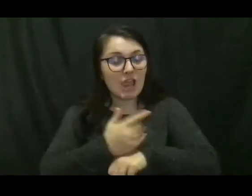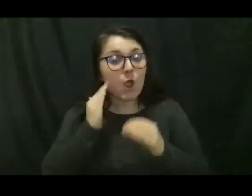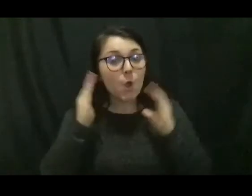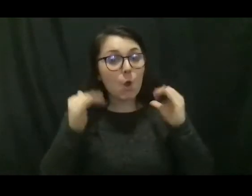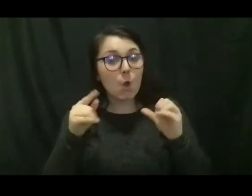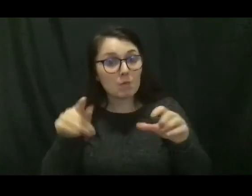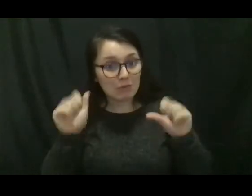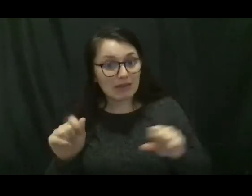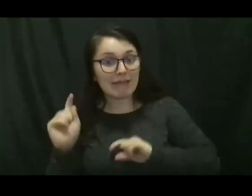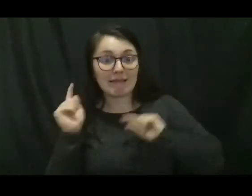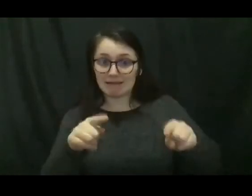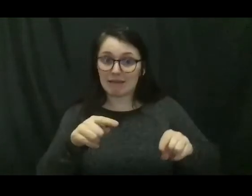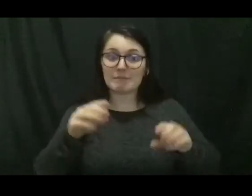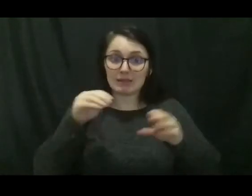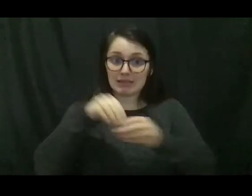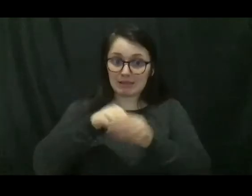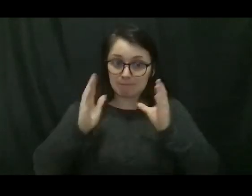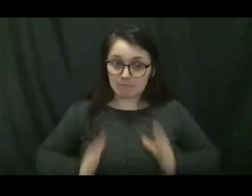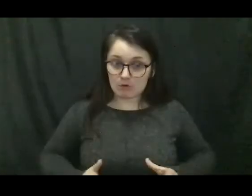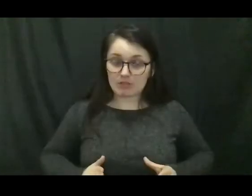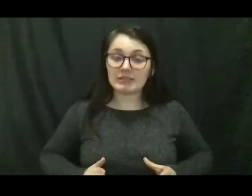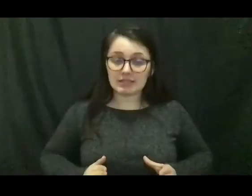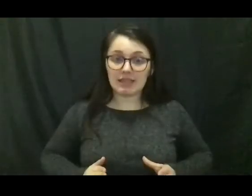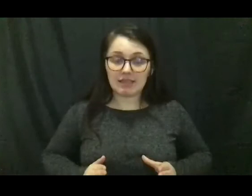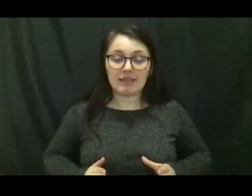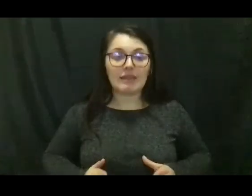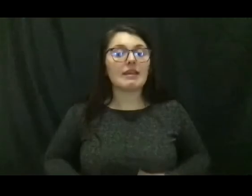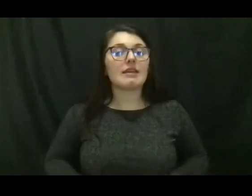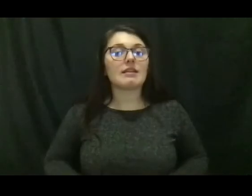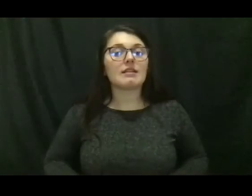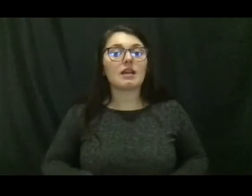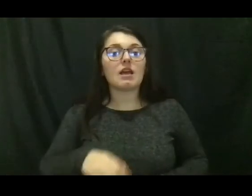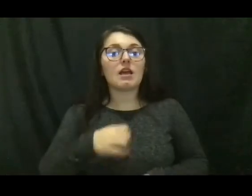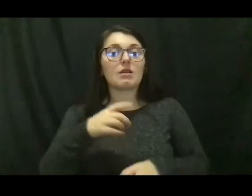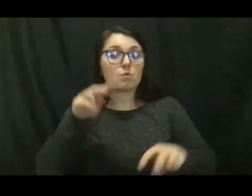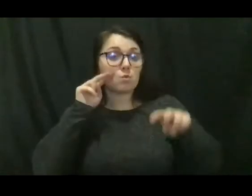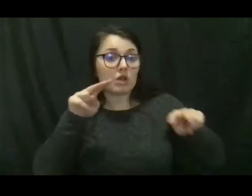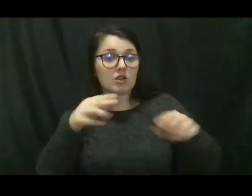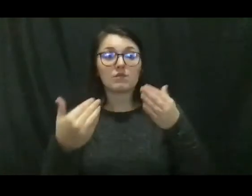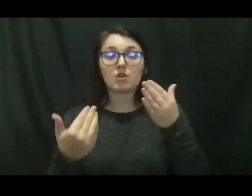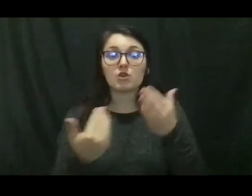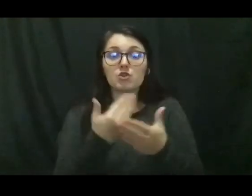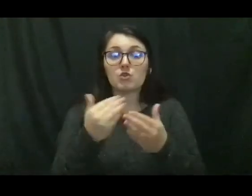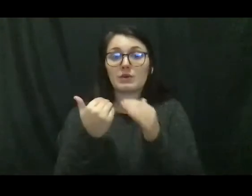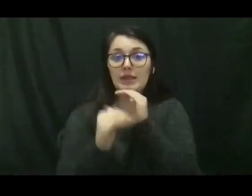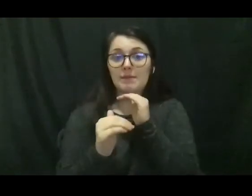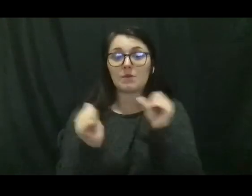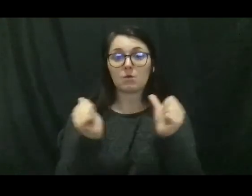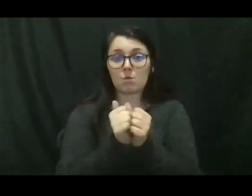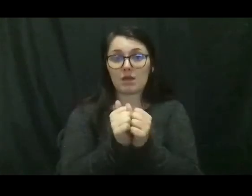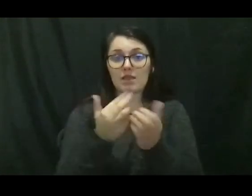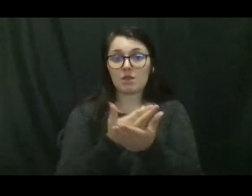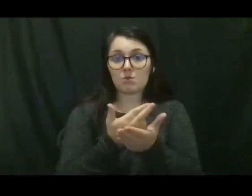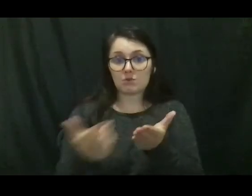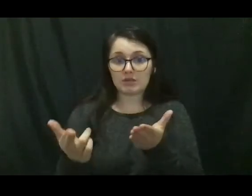family. And stay tuned. I will send out another email to you guys that will have resources, including EcoChick stuff.